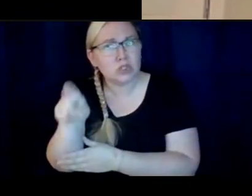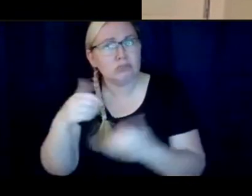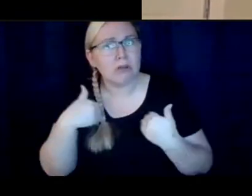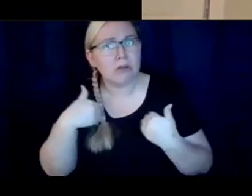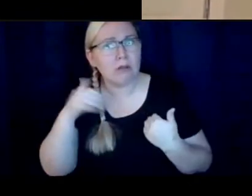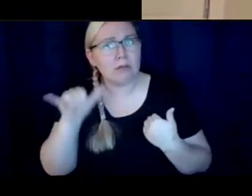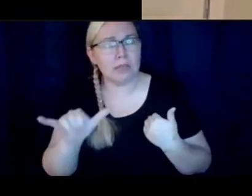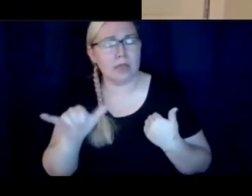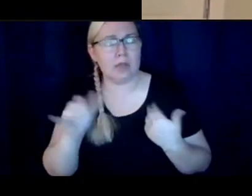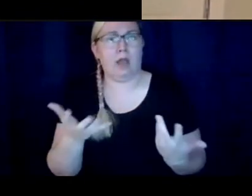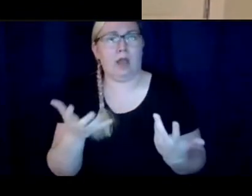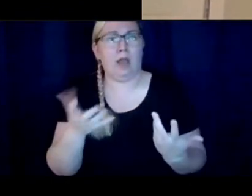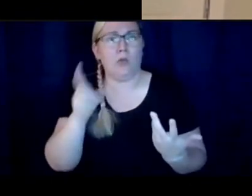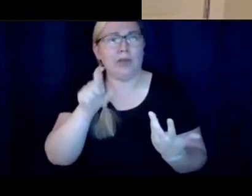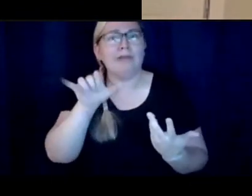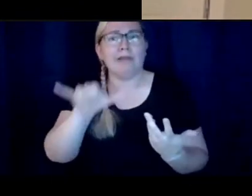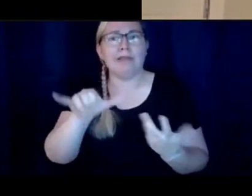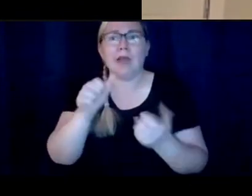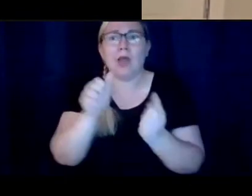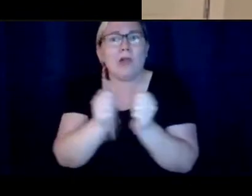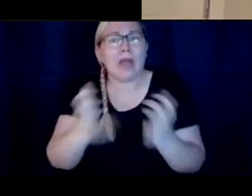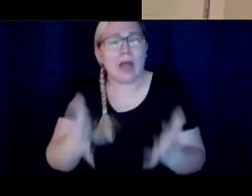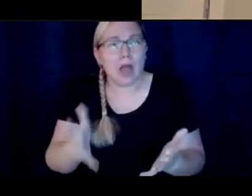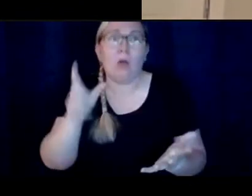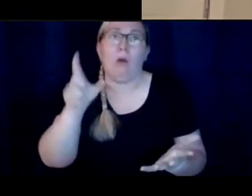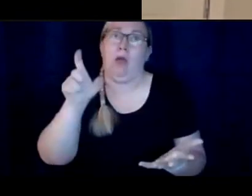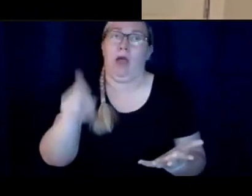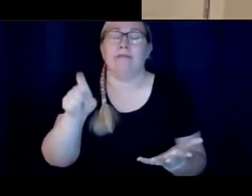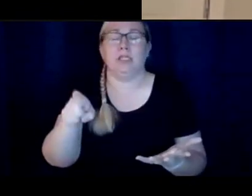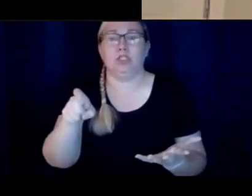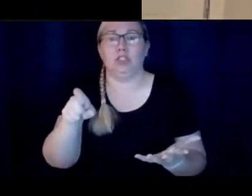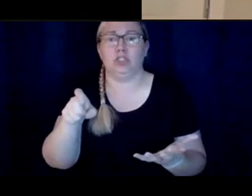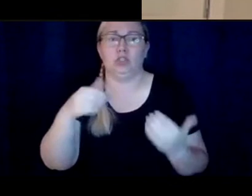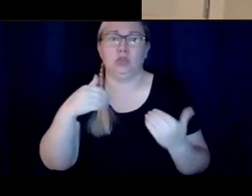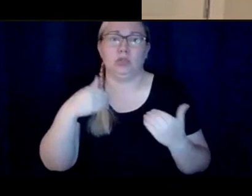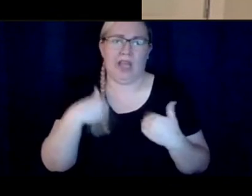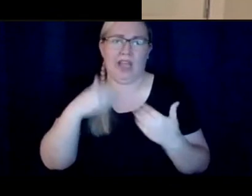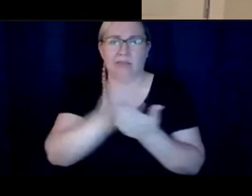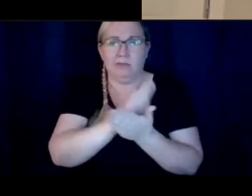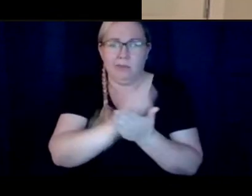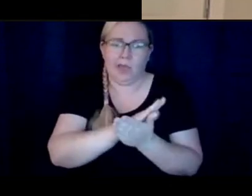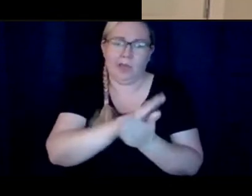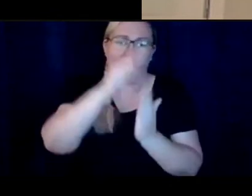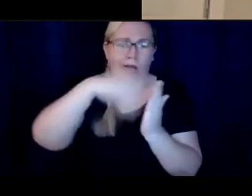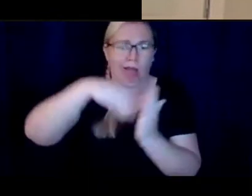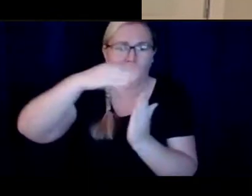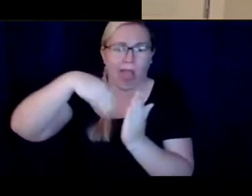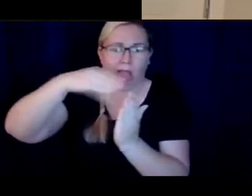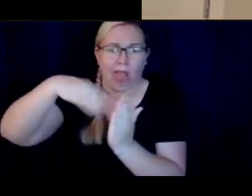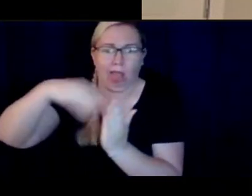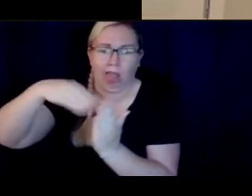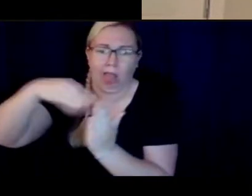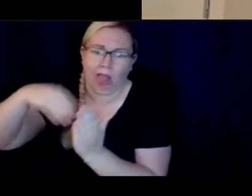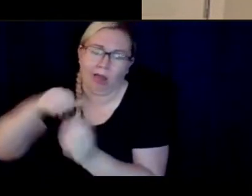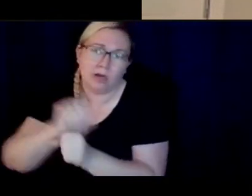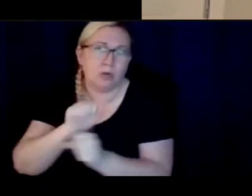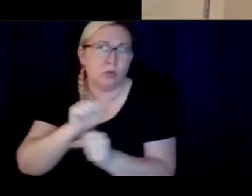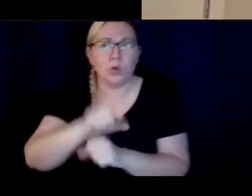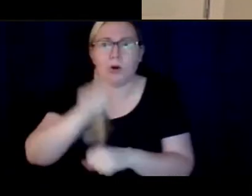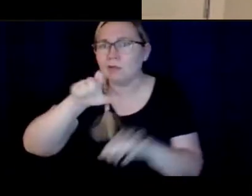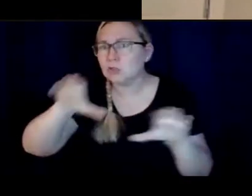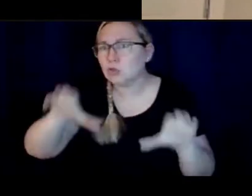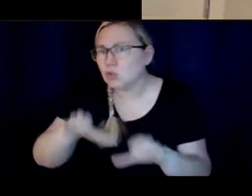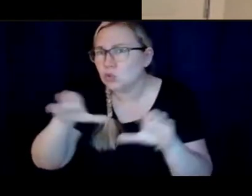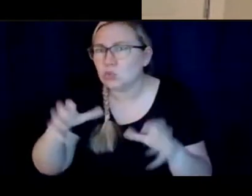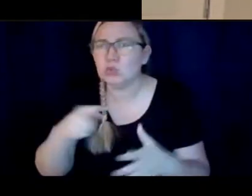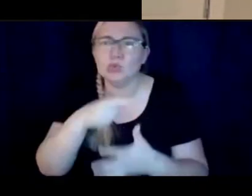know, shouldn't we do that without having to have a huge paper trail proving our medical conditions,